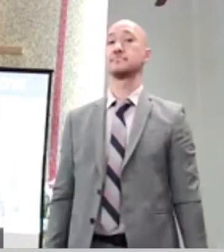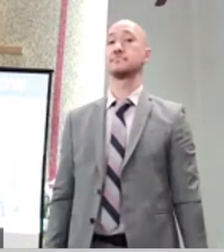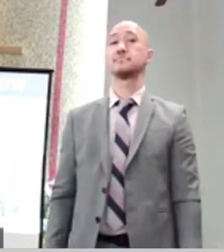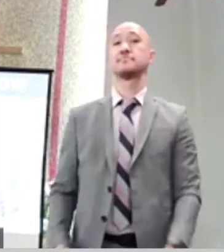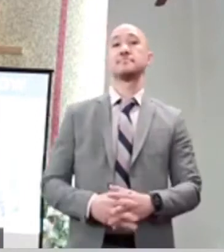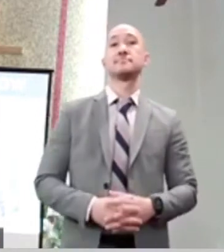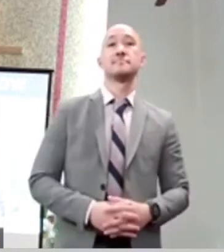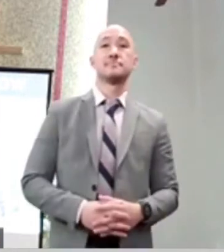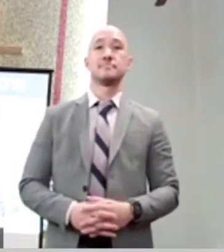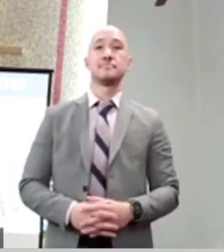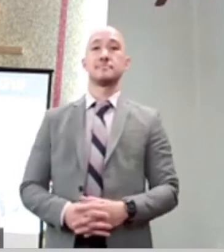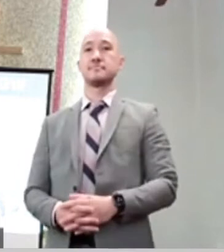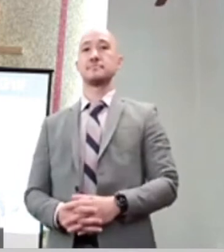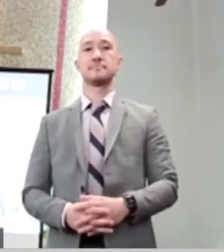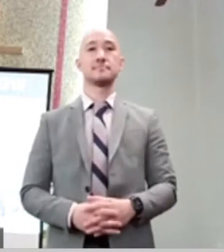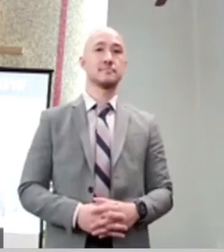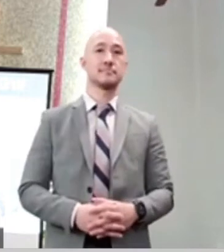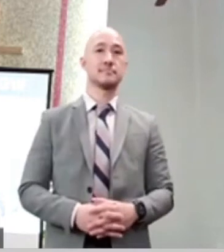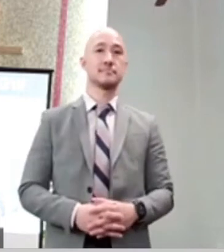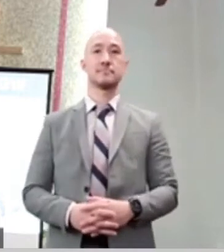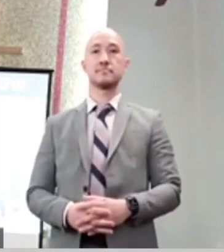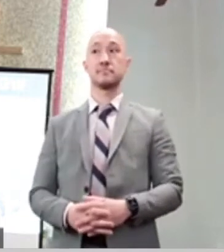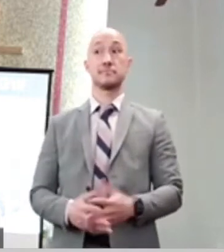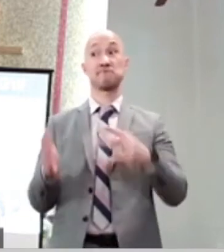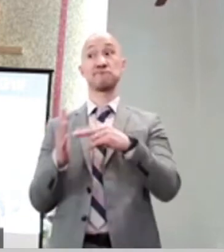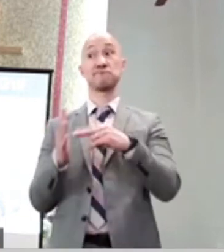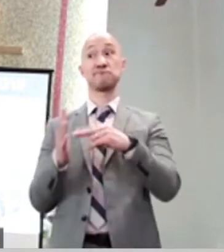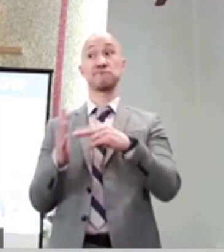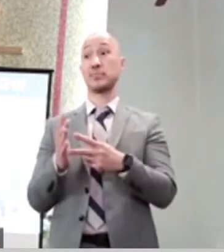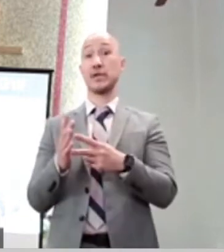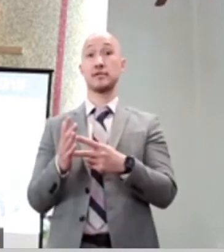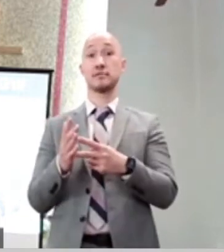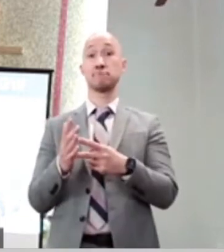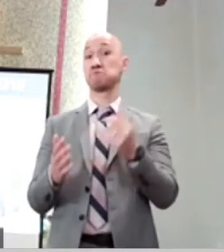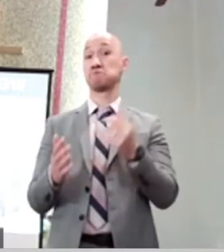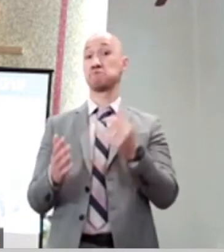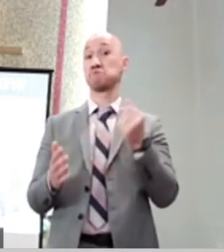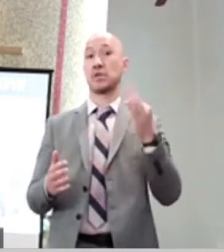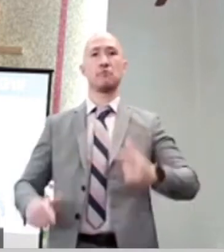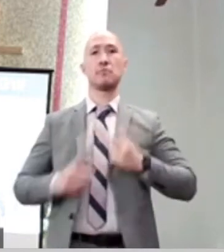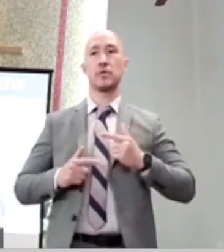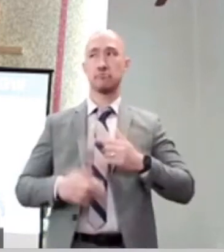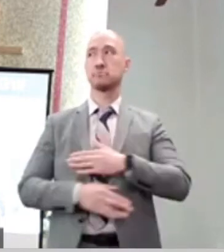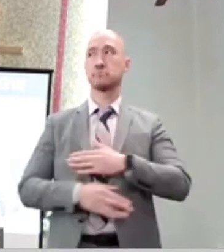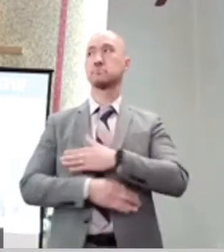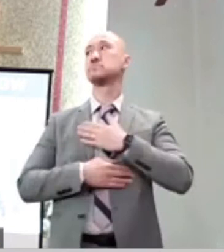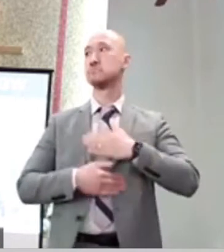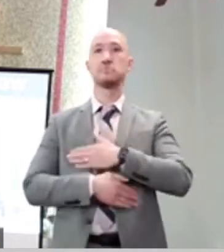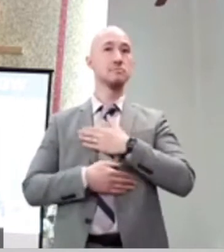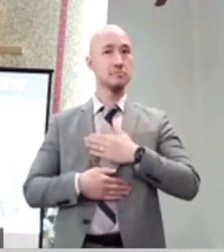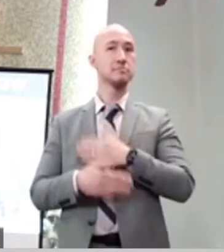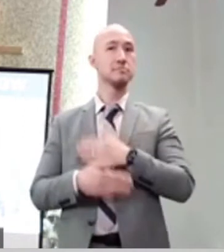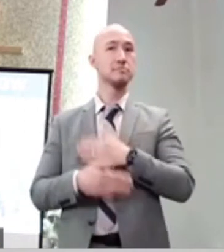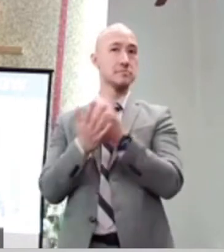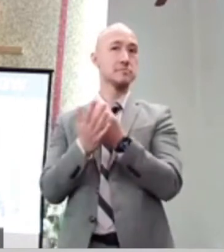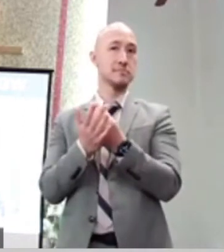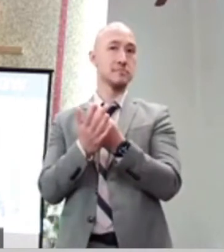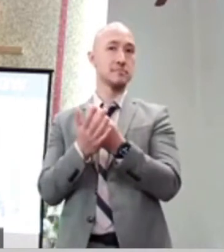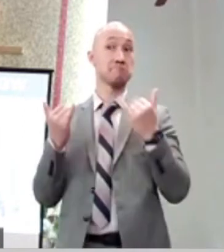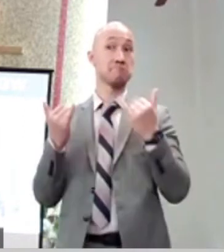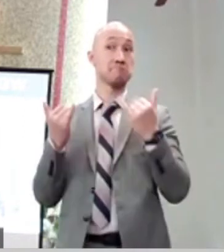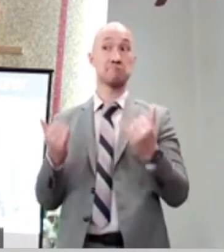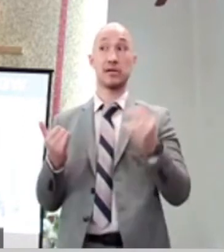have personal implications for you, right? Not just what you're giving up for yourself, but think about your extended